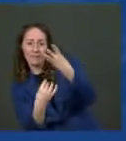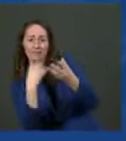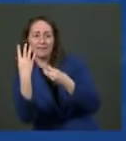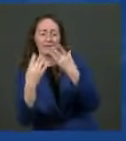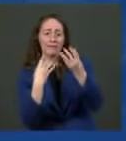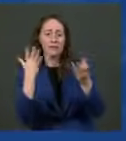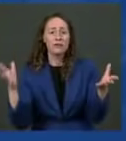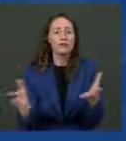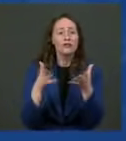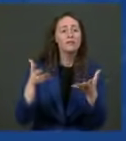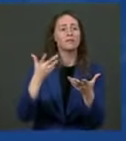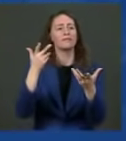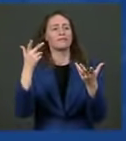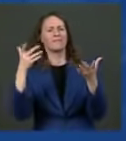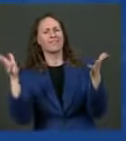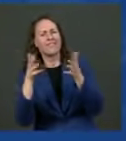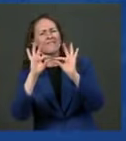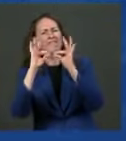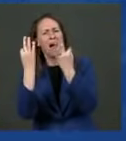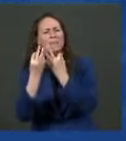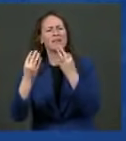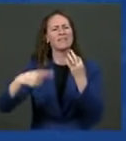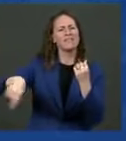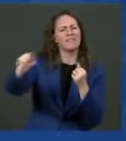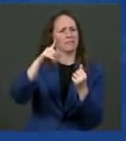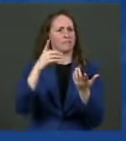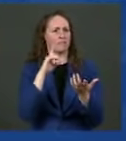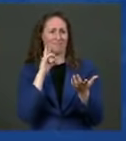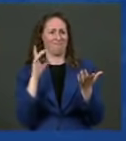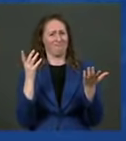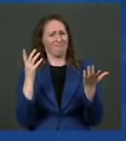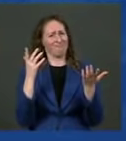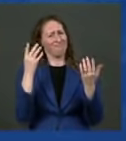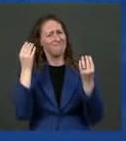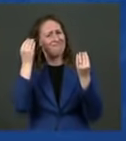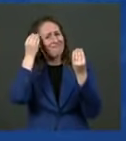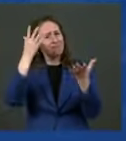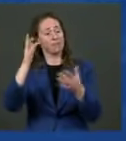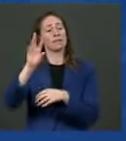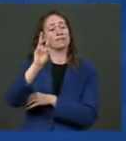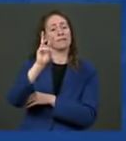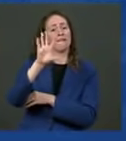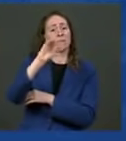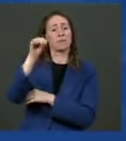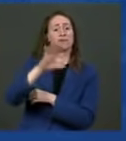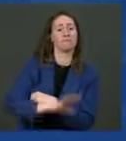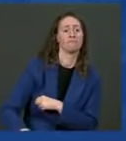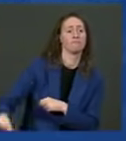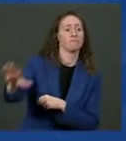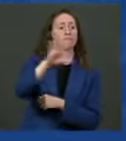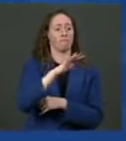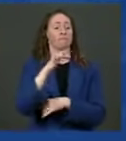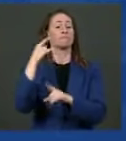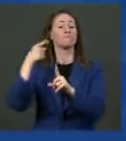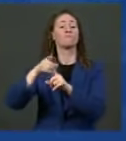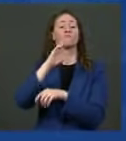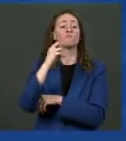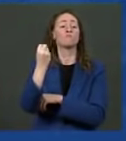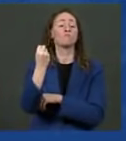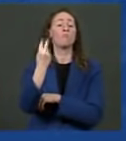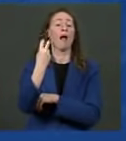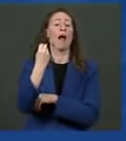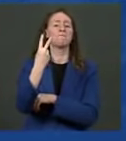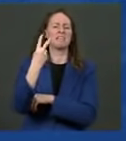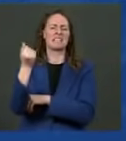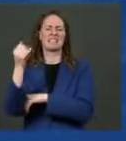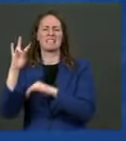And look, their efforts are working. 65% of the children ages 12 to 17 here in D.C. have gotten